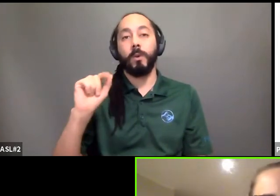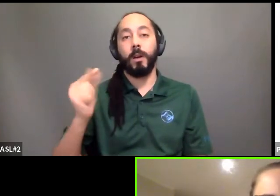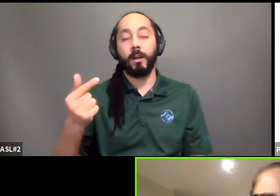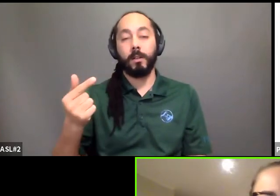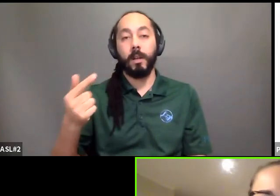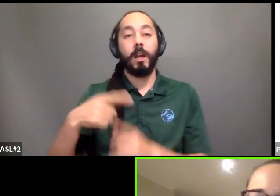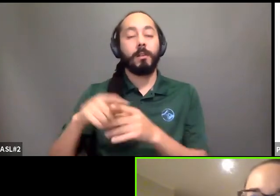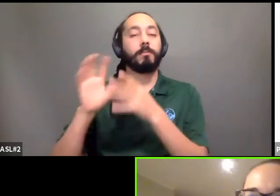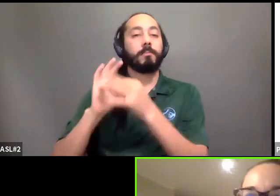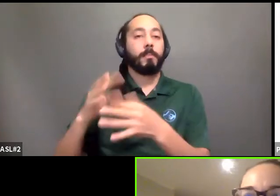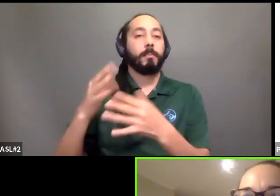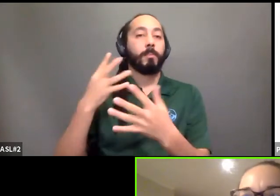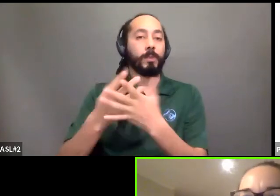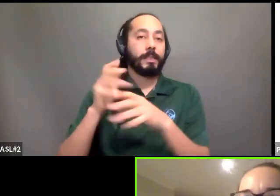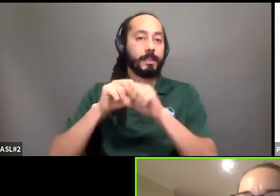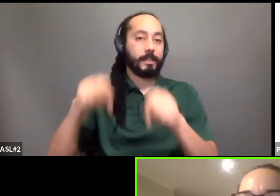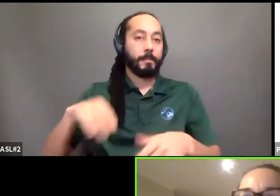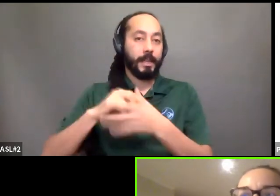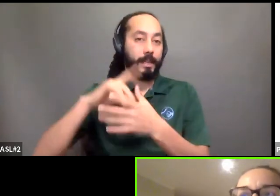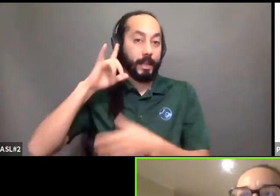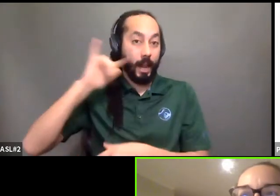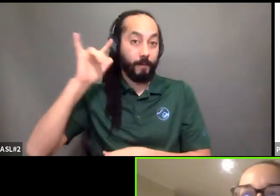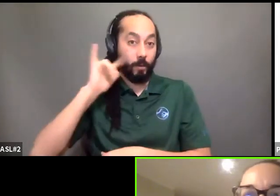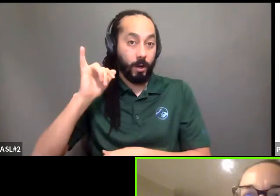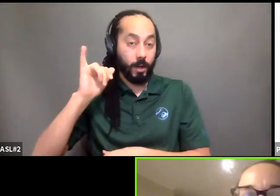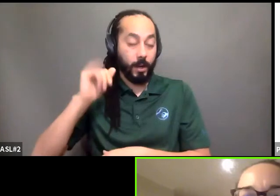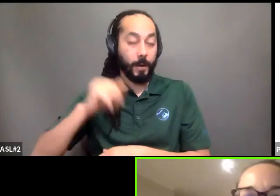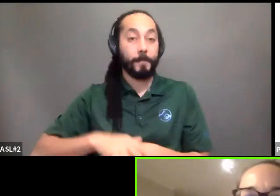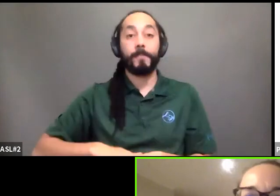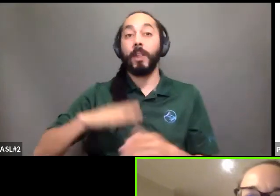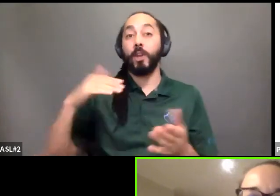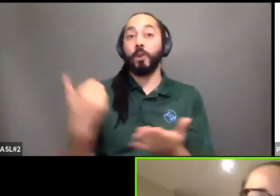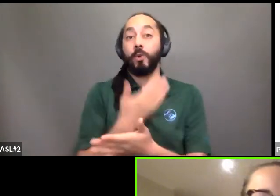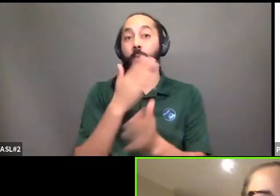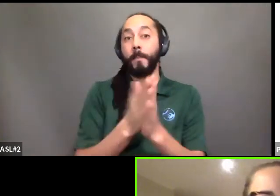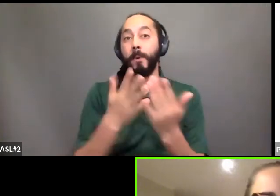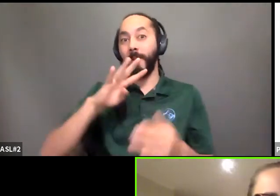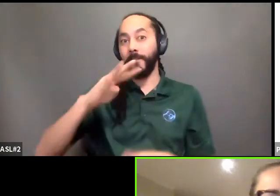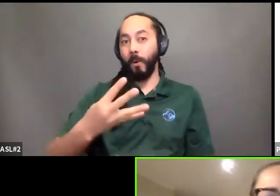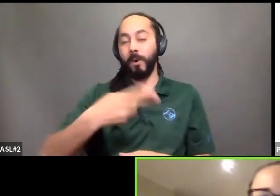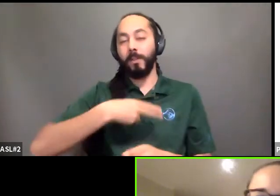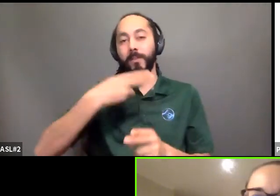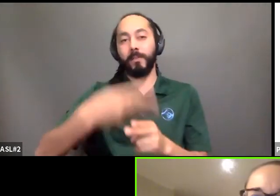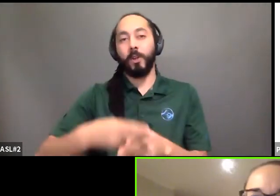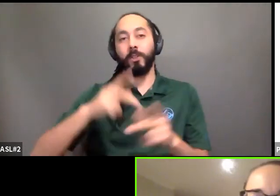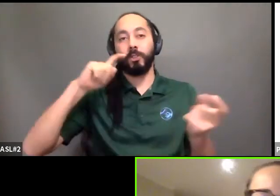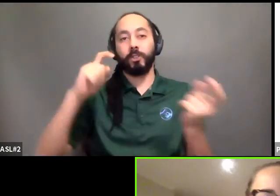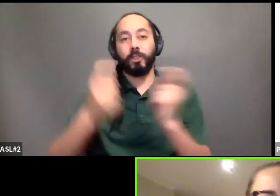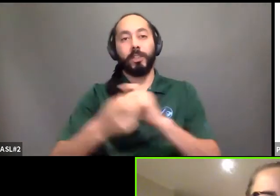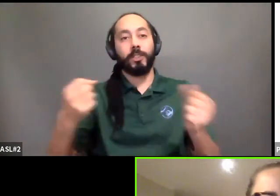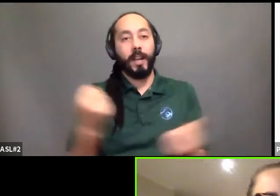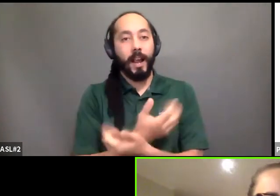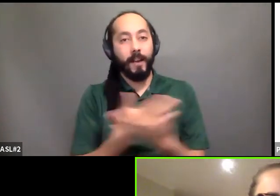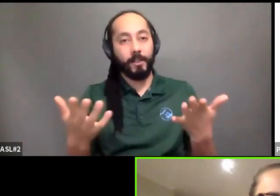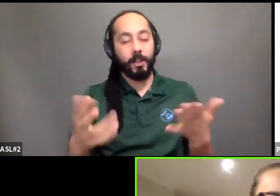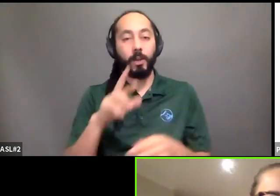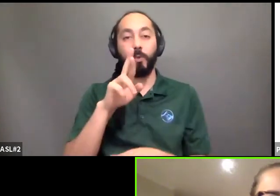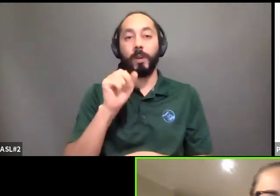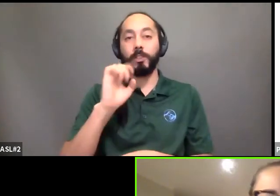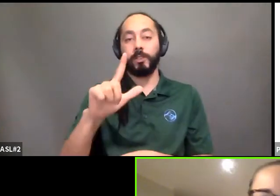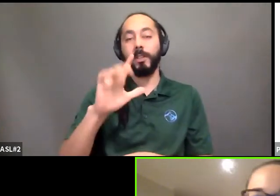highly anticipated forthcoming book, Change Everything, Racial Capitalism and the Case for Abolition, which is out